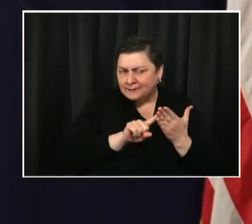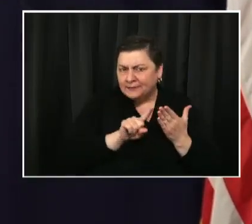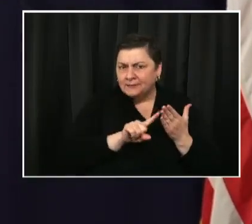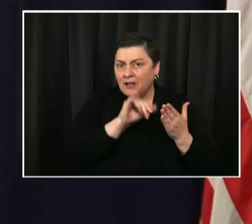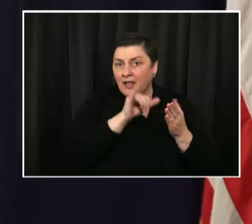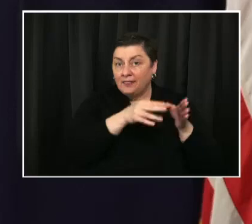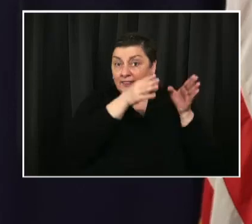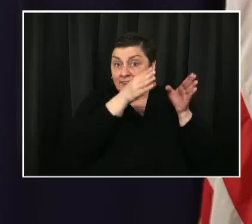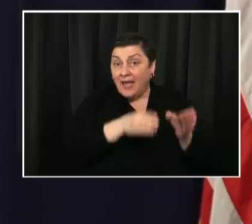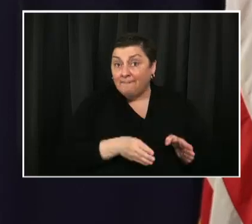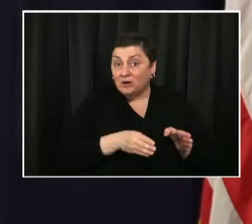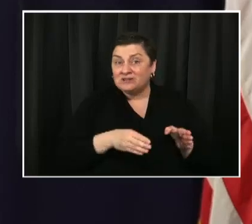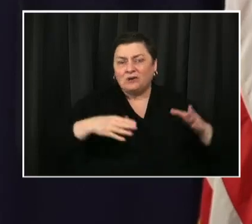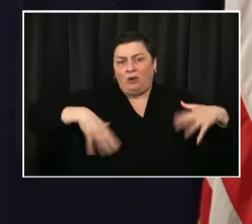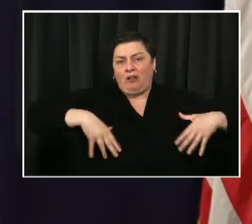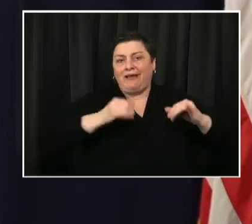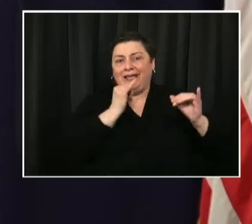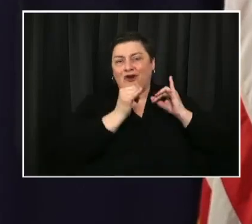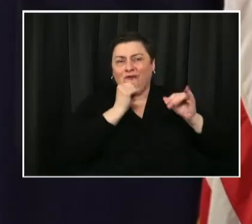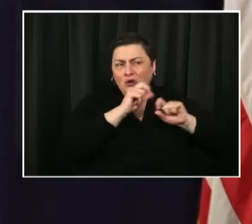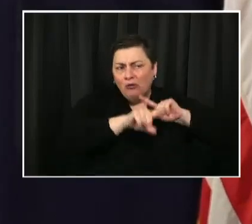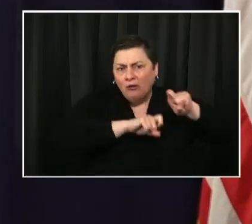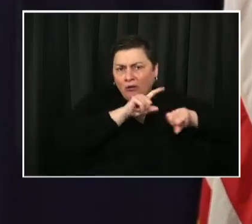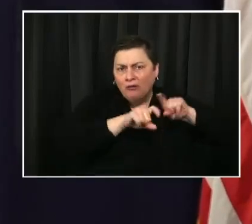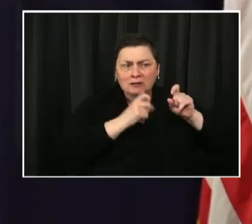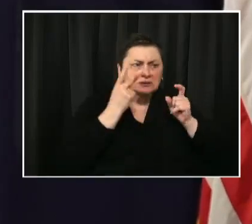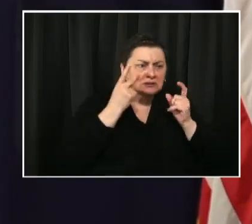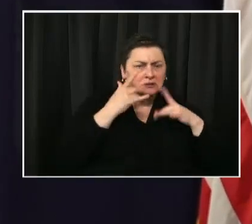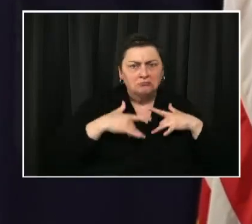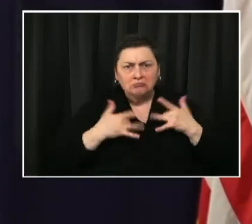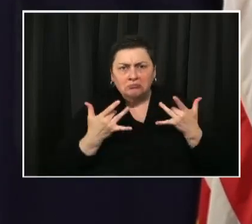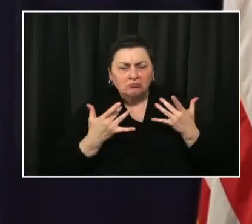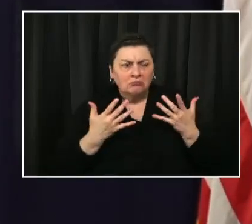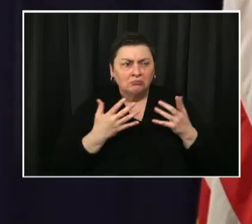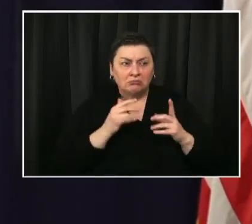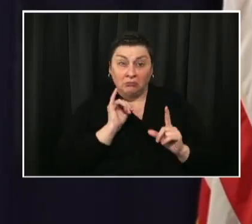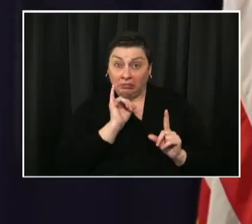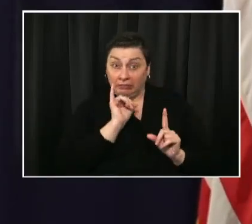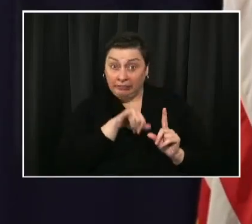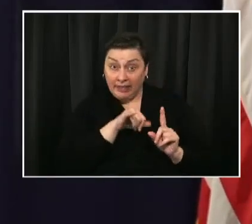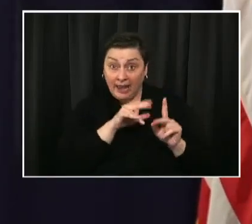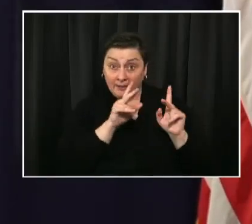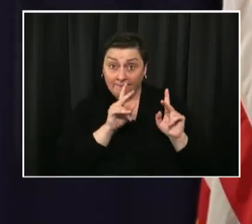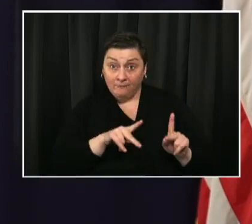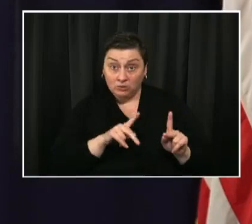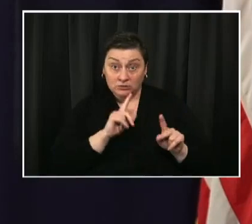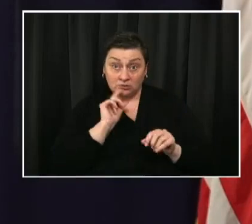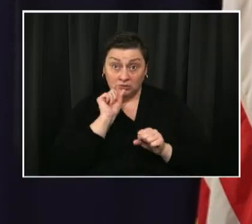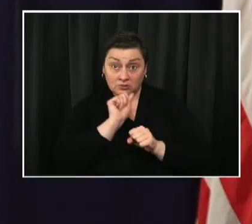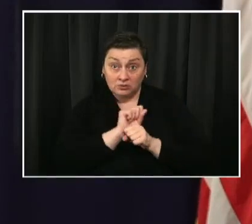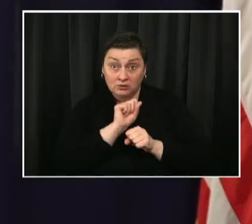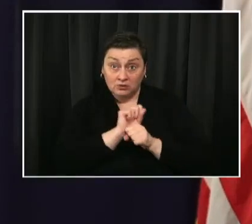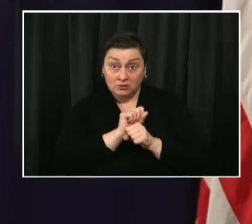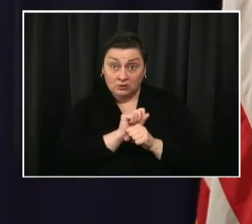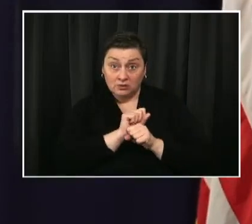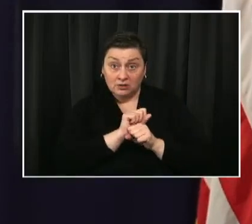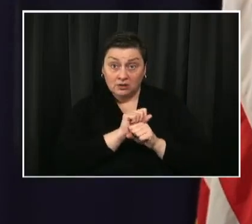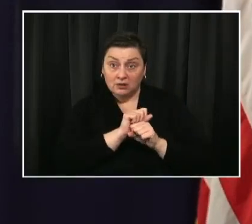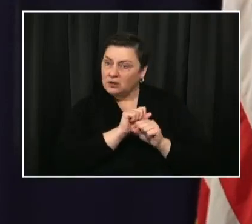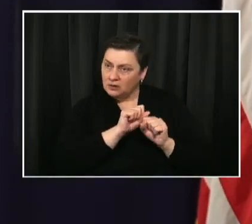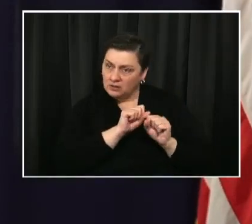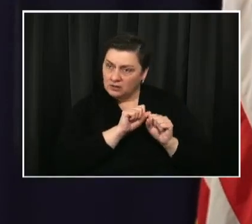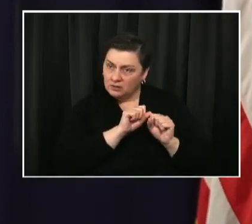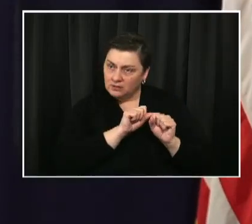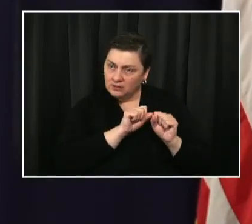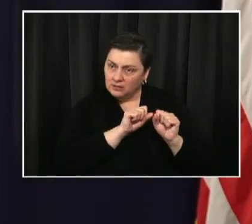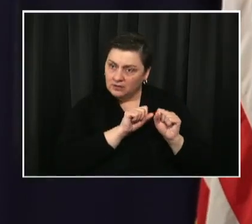we haven't been able to interview yet. So we're waiting to conduct that interview to find out if that individual is affiliated with the Buena Vista complex.